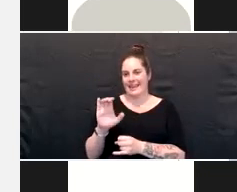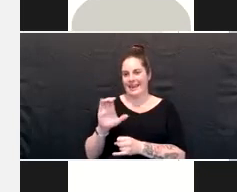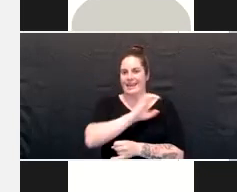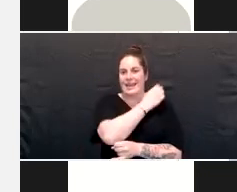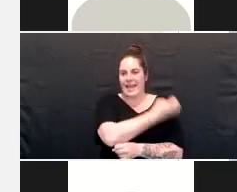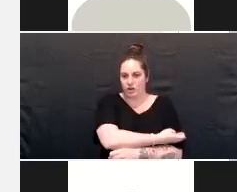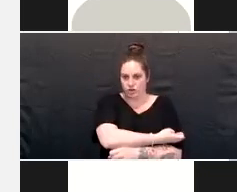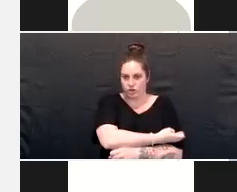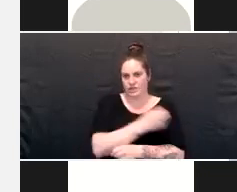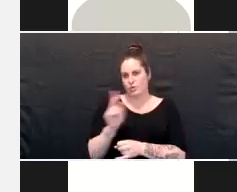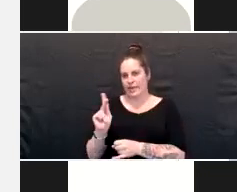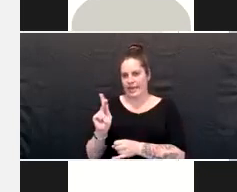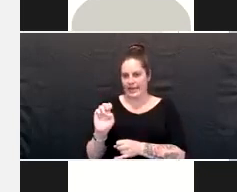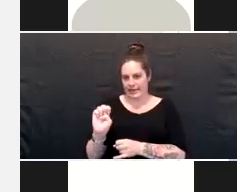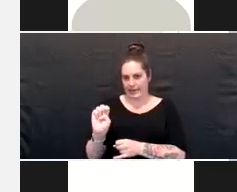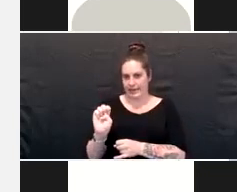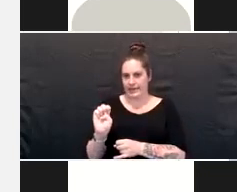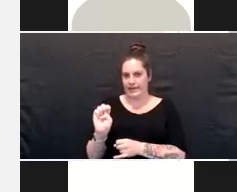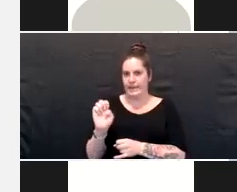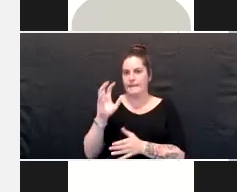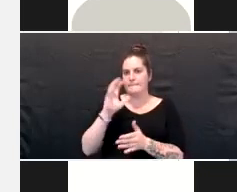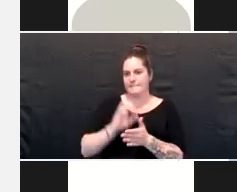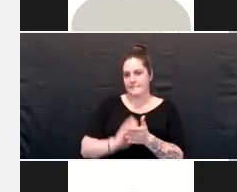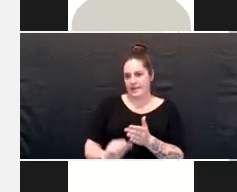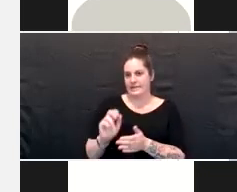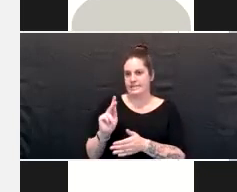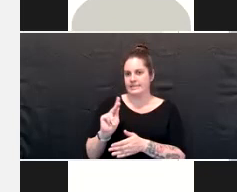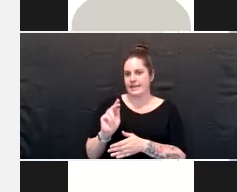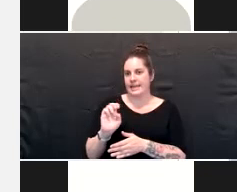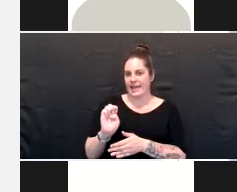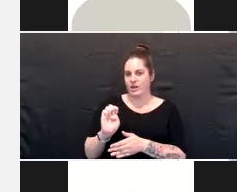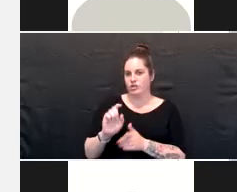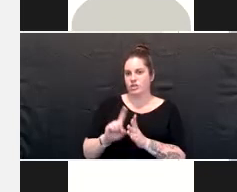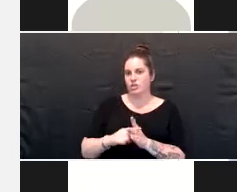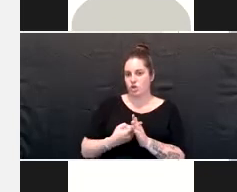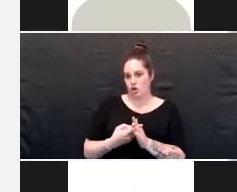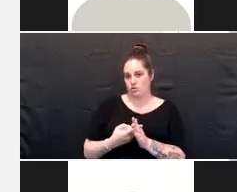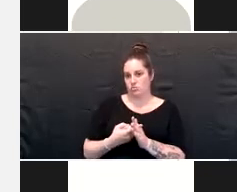some later point minus the kinetic energy at the start.